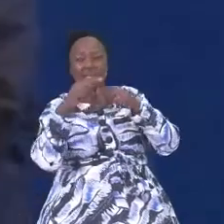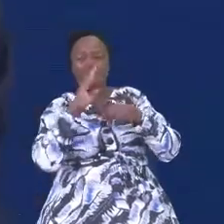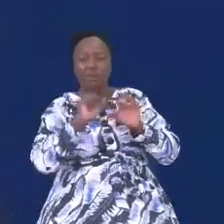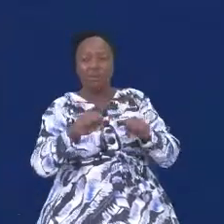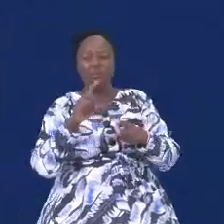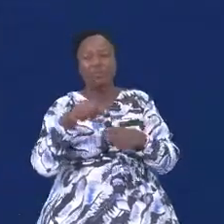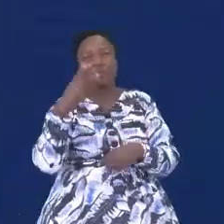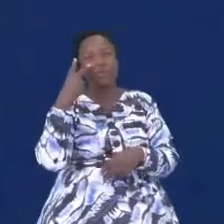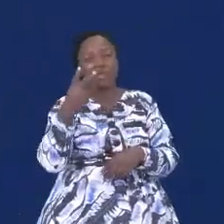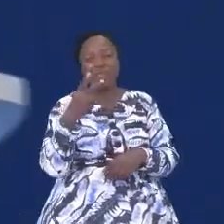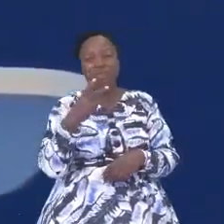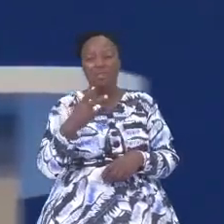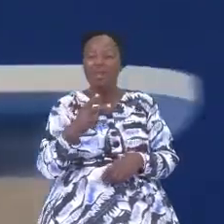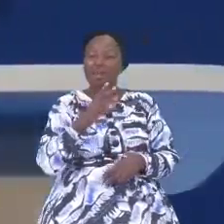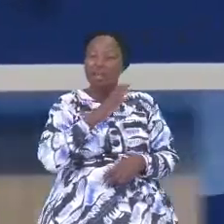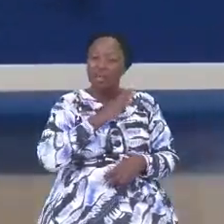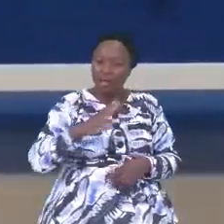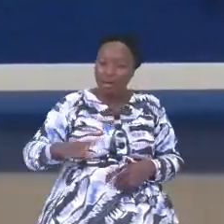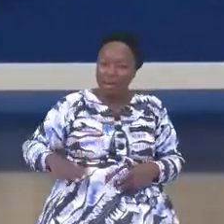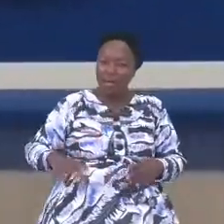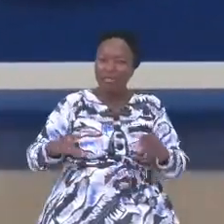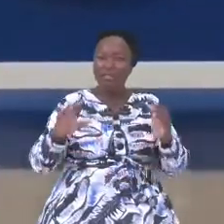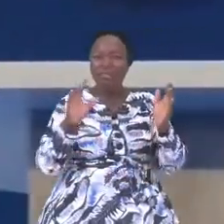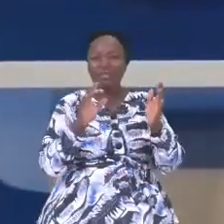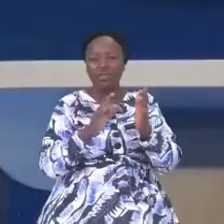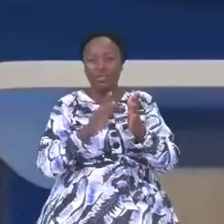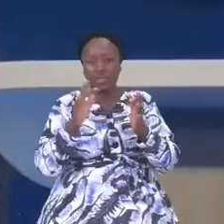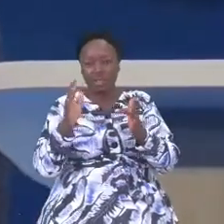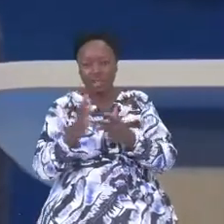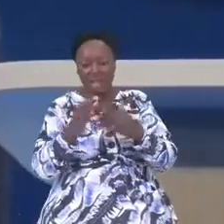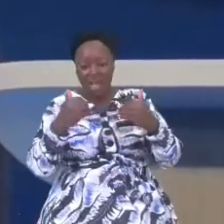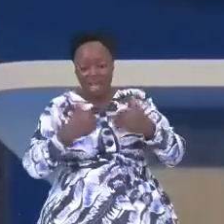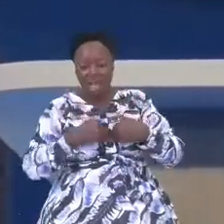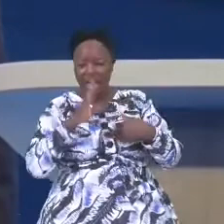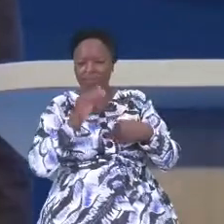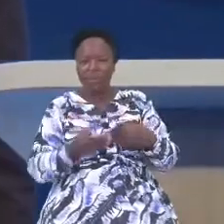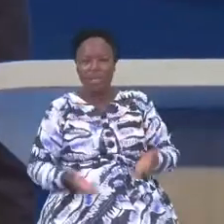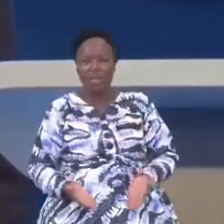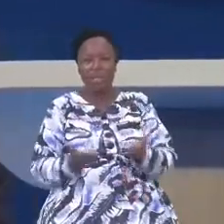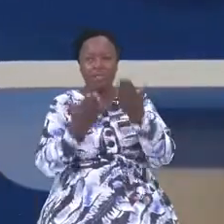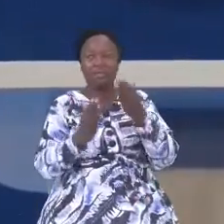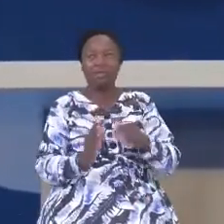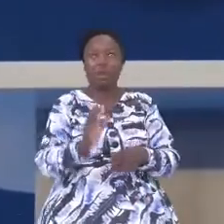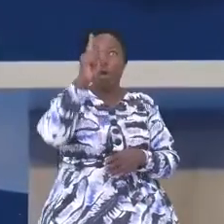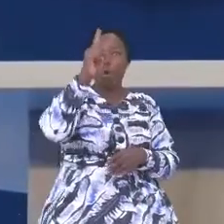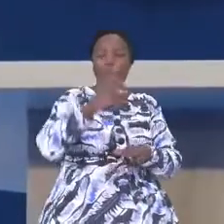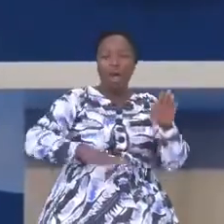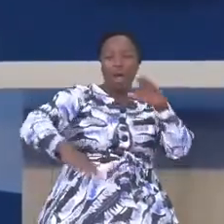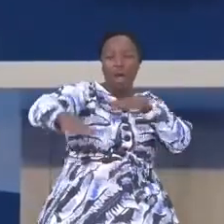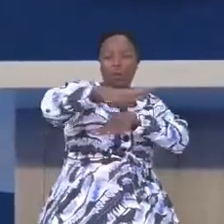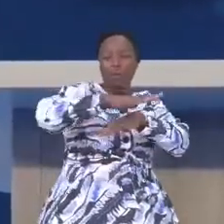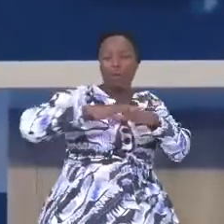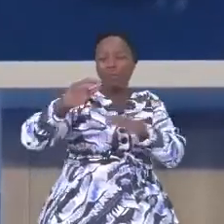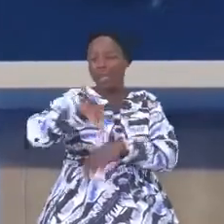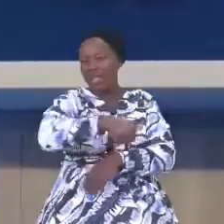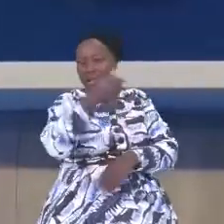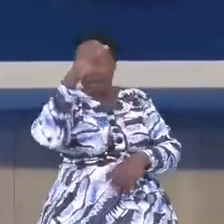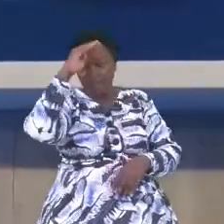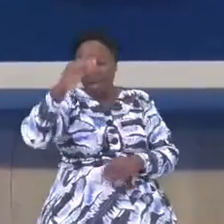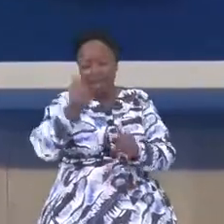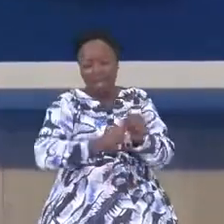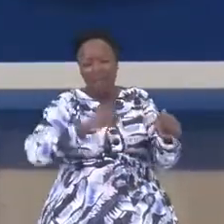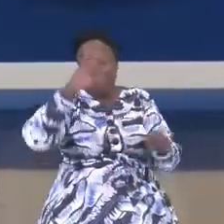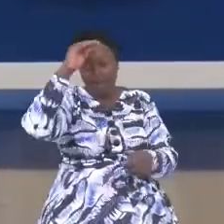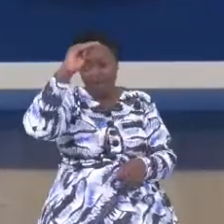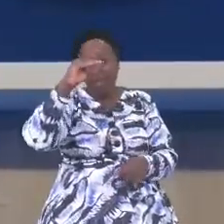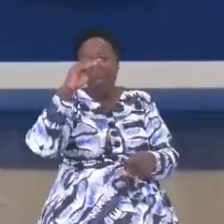see. Christ Jesus has been lifted up above any man. Every man